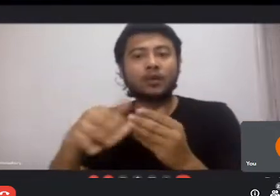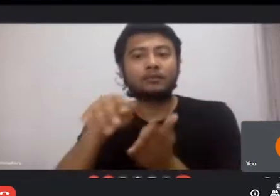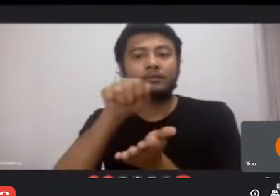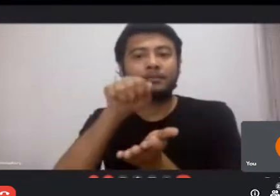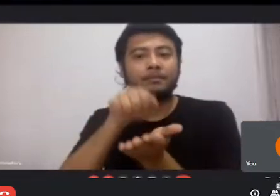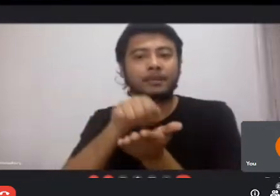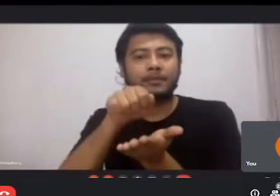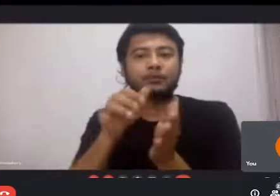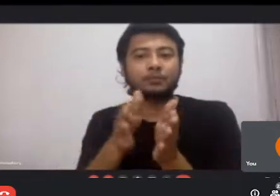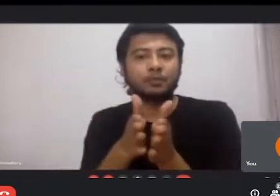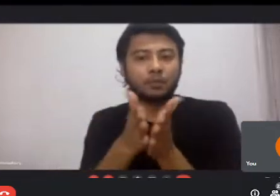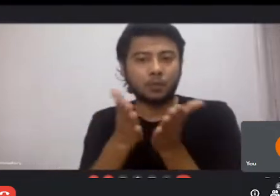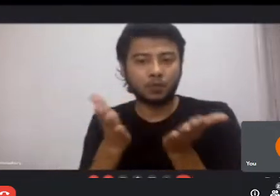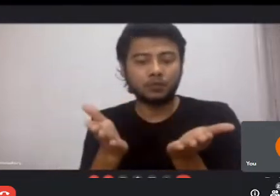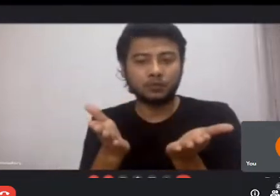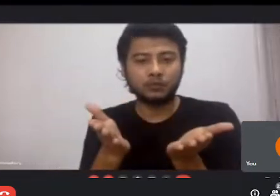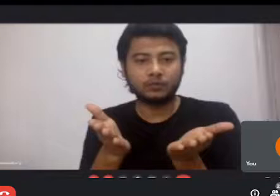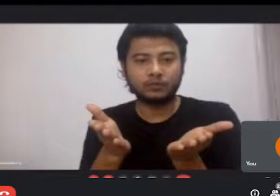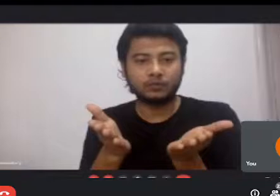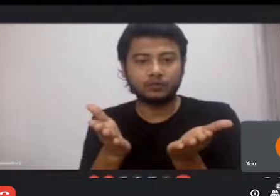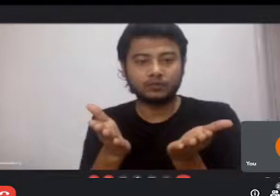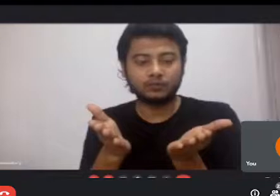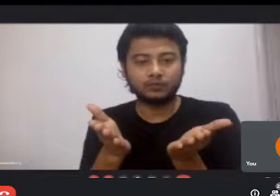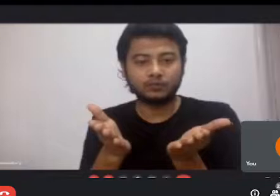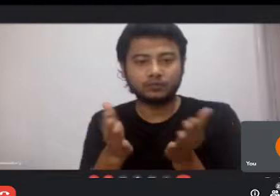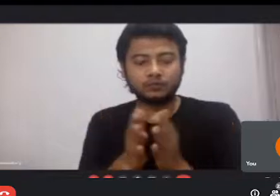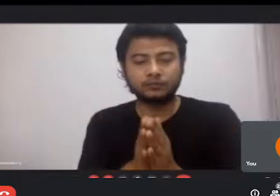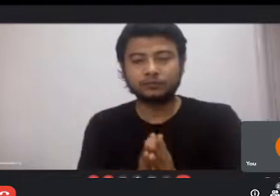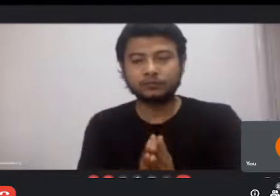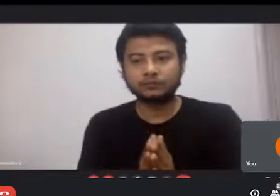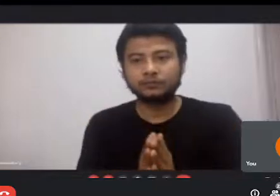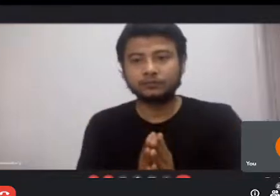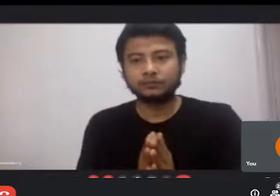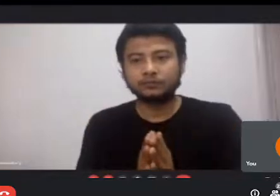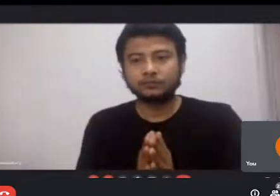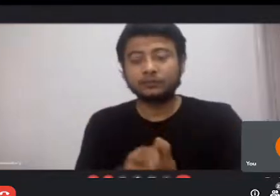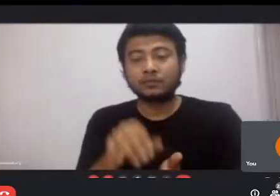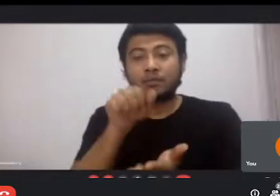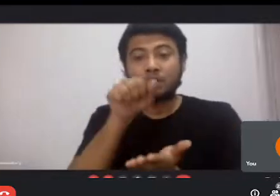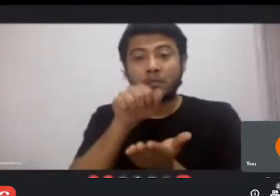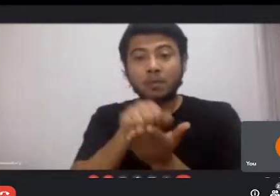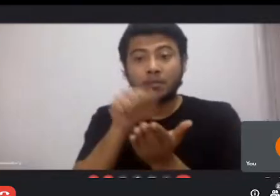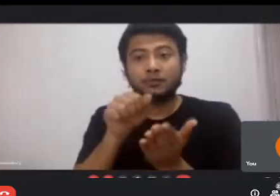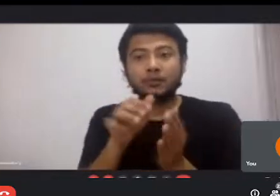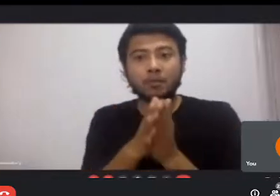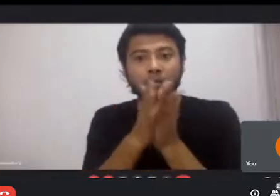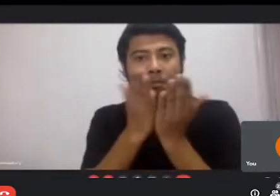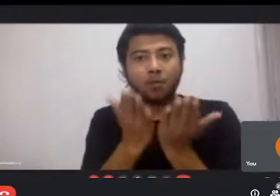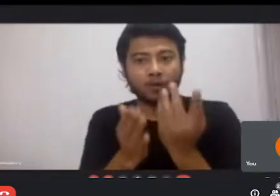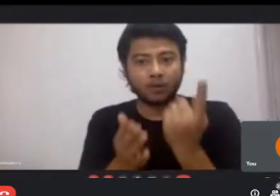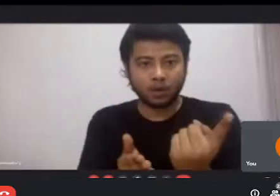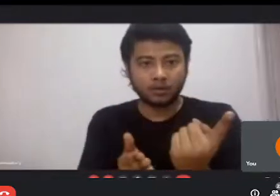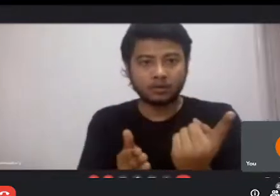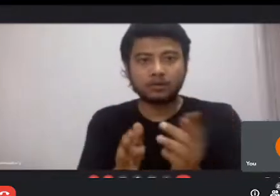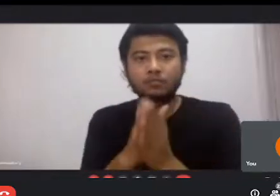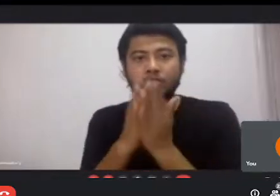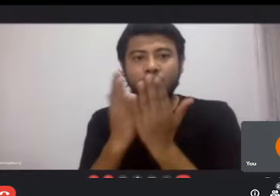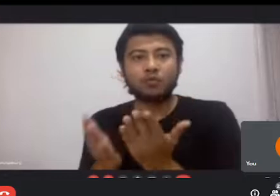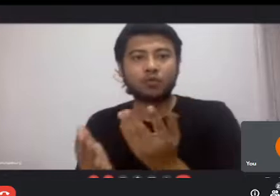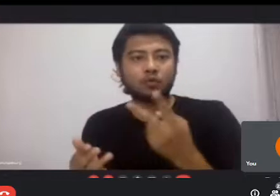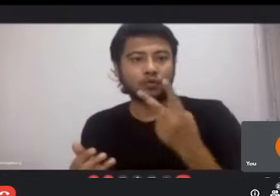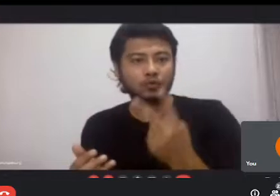We are going to publish a 2-volume book with, I believe, 16 or 18